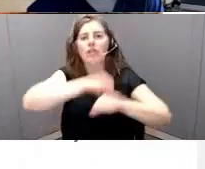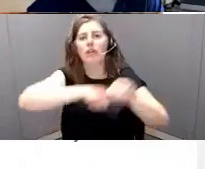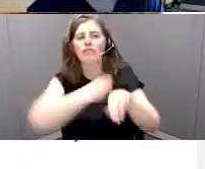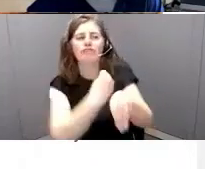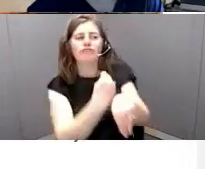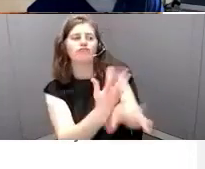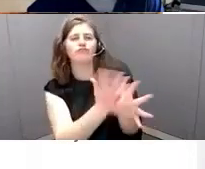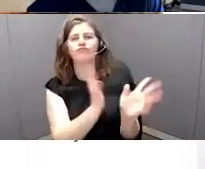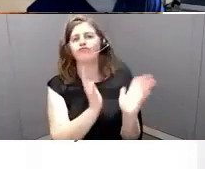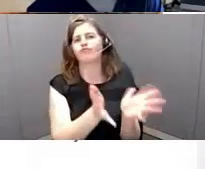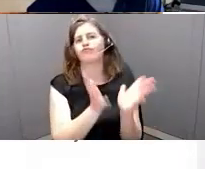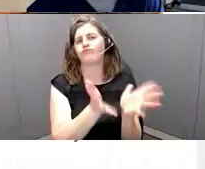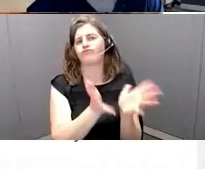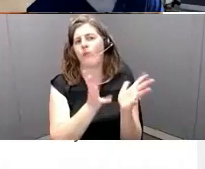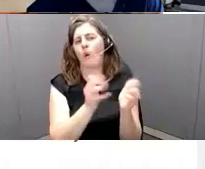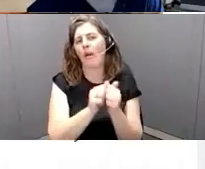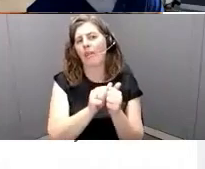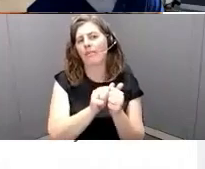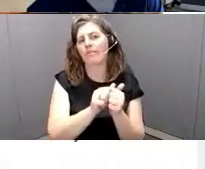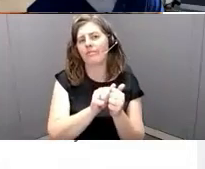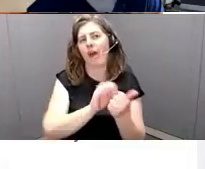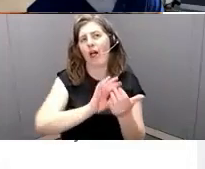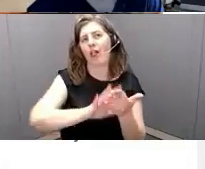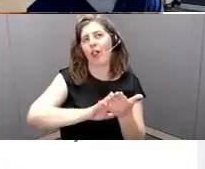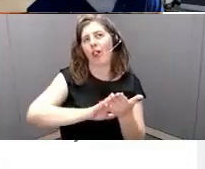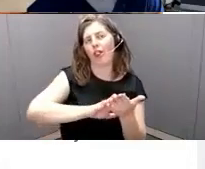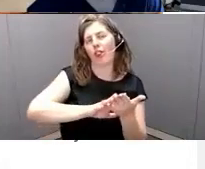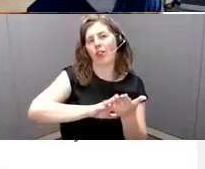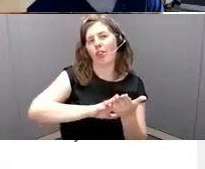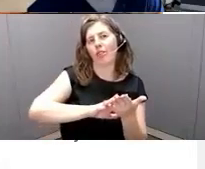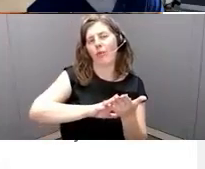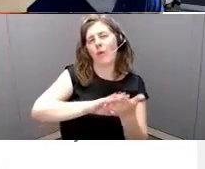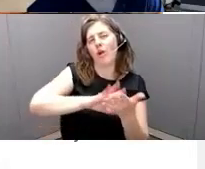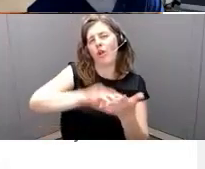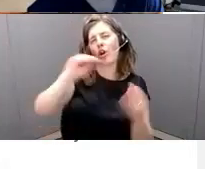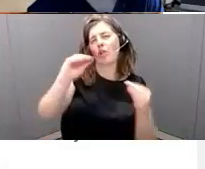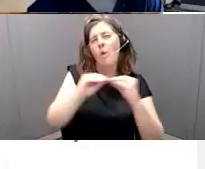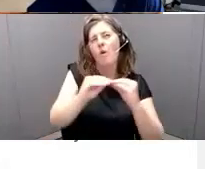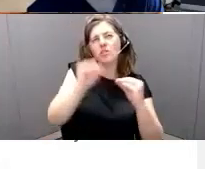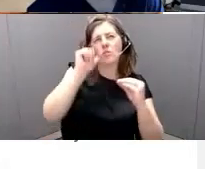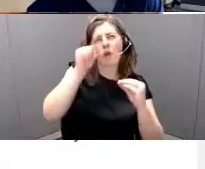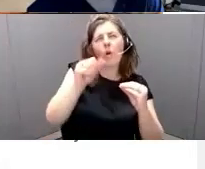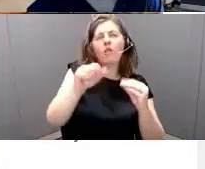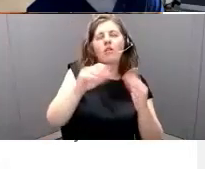in essentially a Learn Tomorrow or Friday. Groups up to